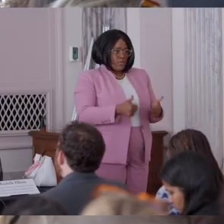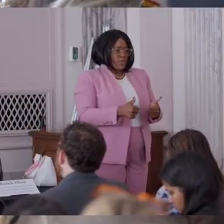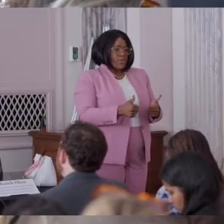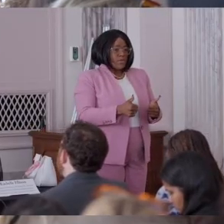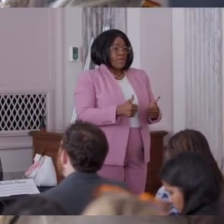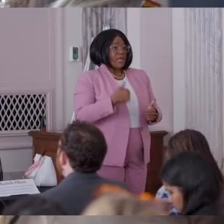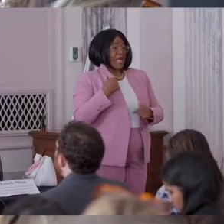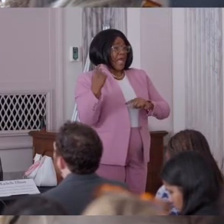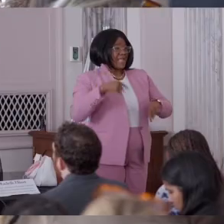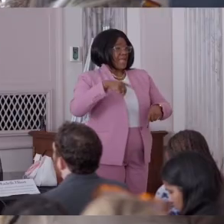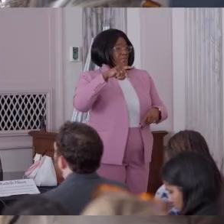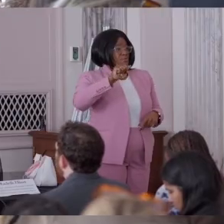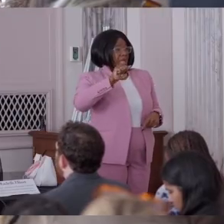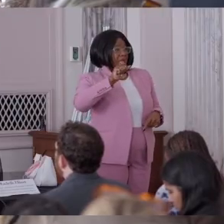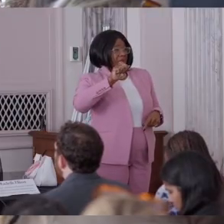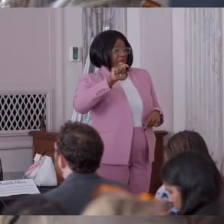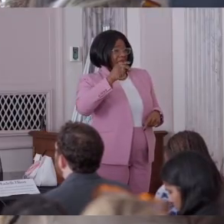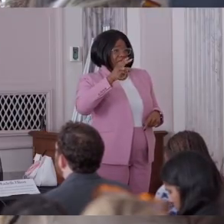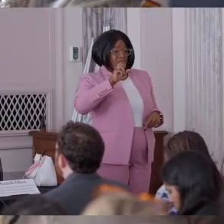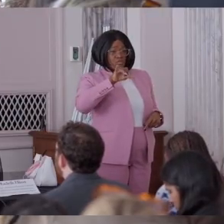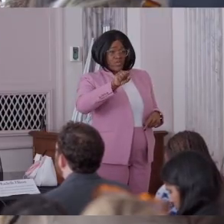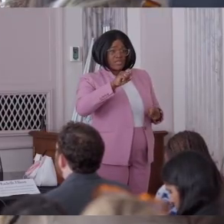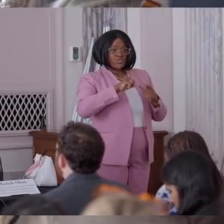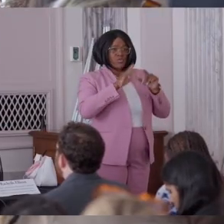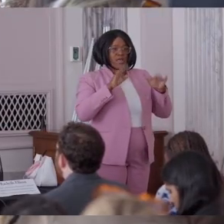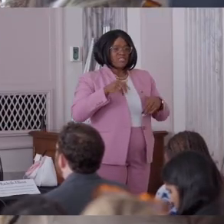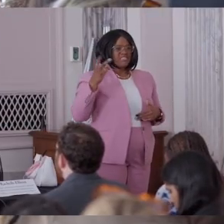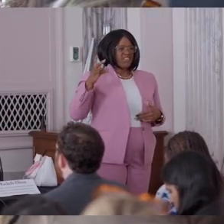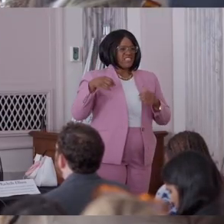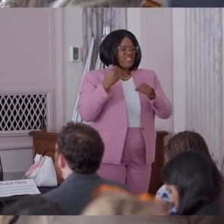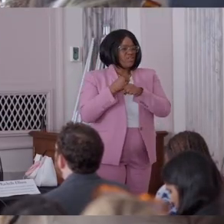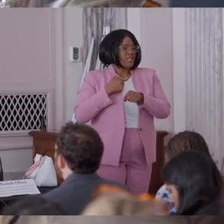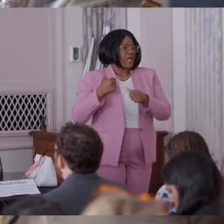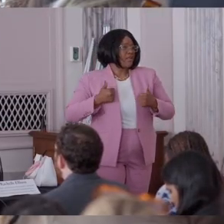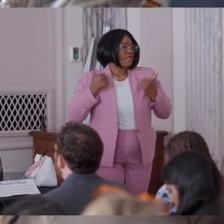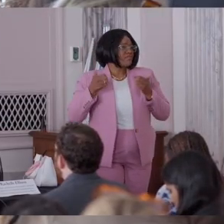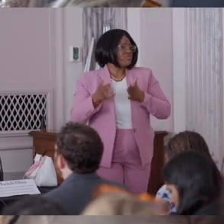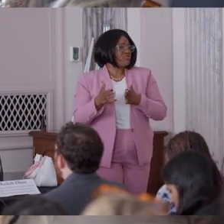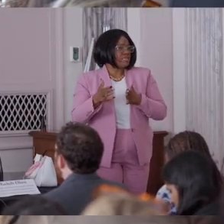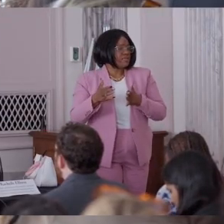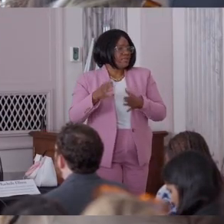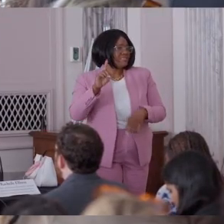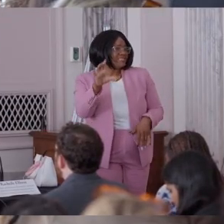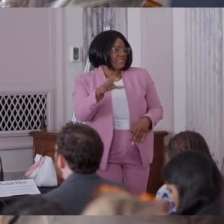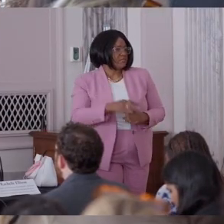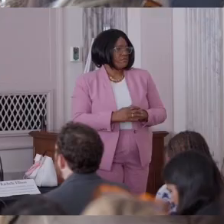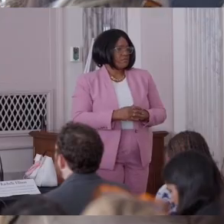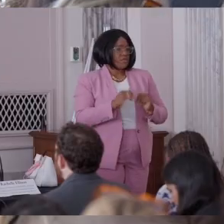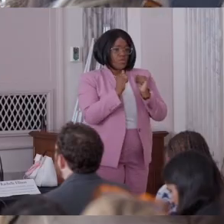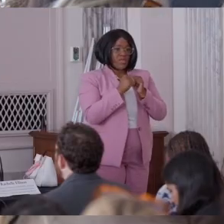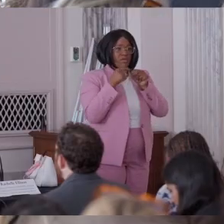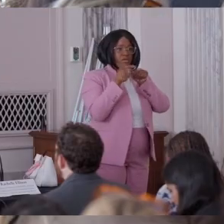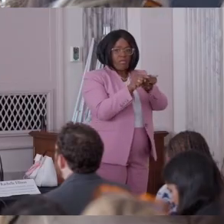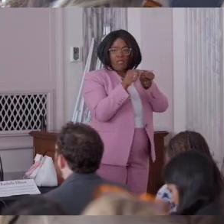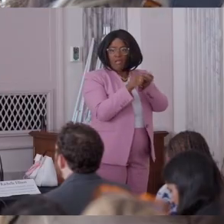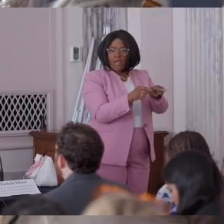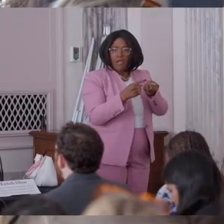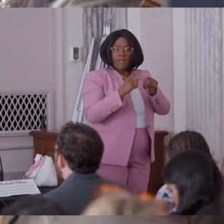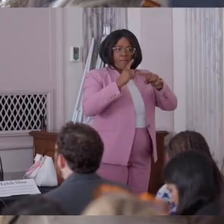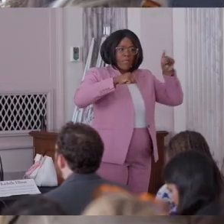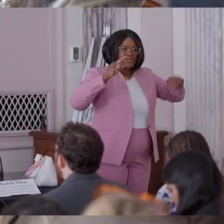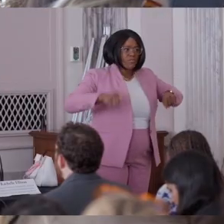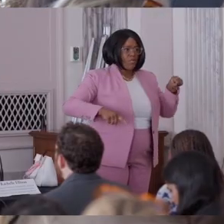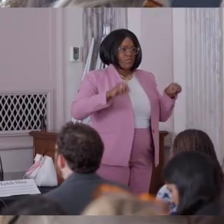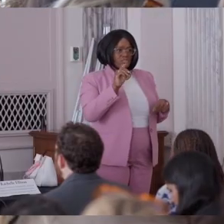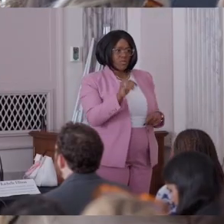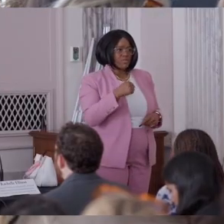came to Pathways to Housing with 17 years of living on the streets of the nation's capital with co-occurring disorders. I was one of the